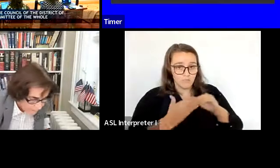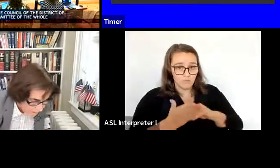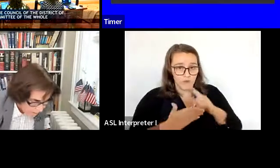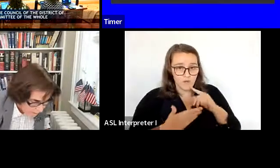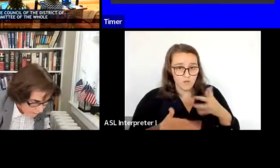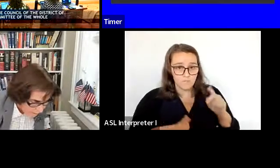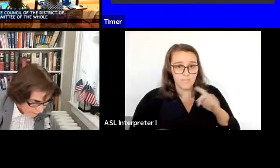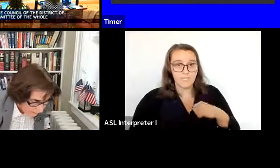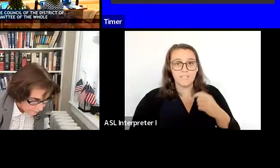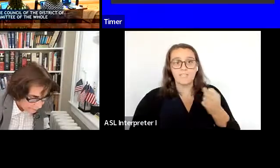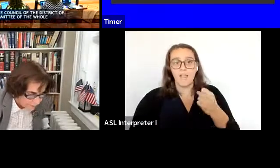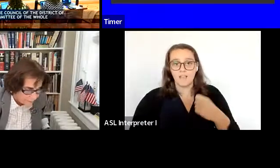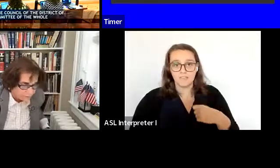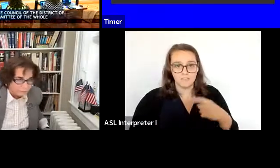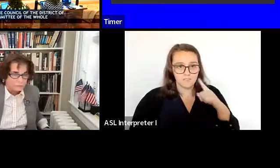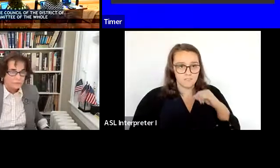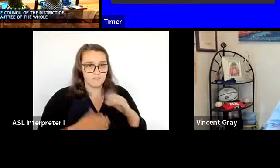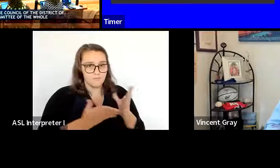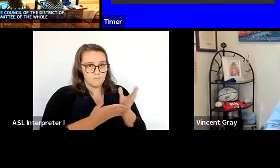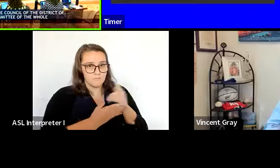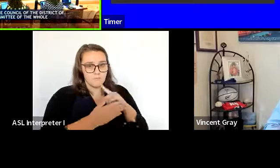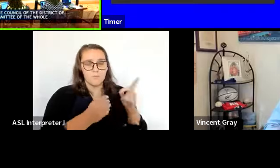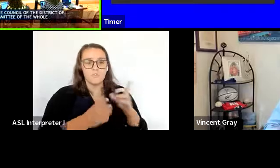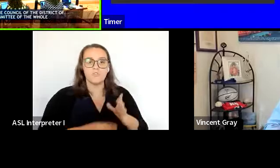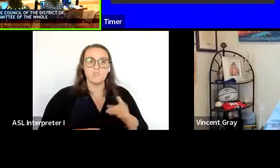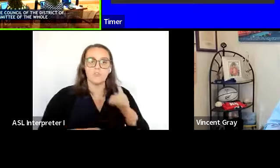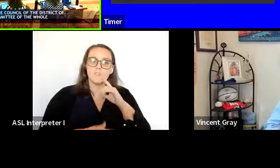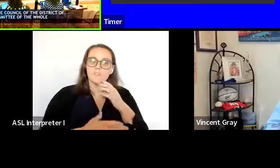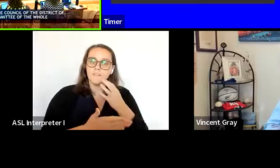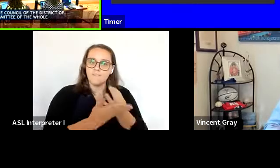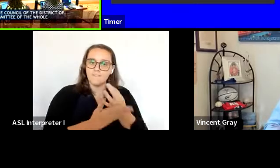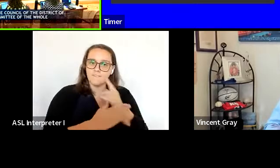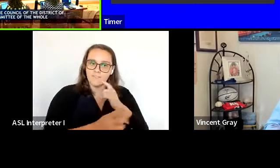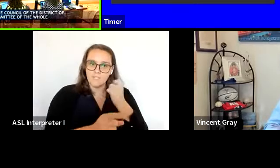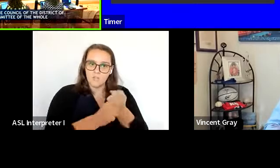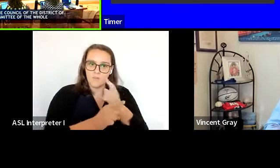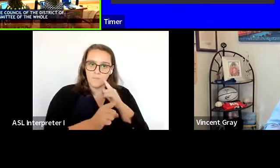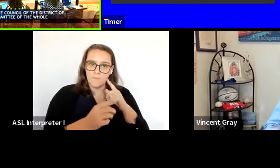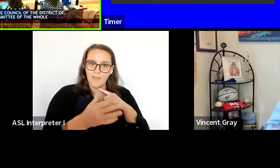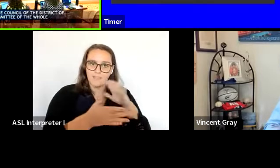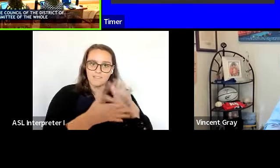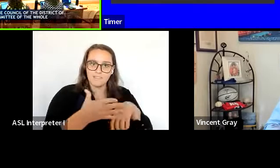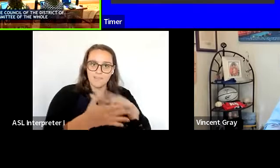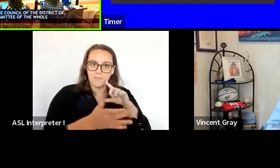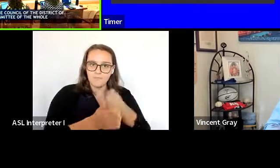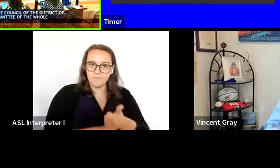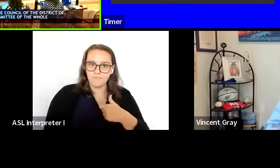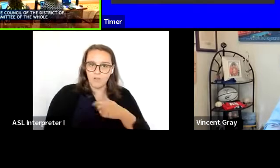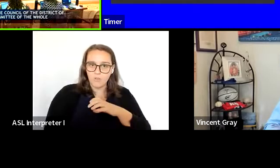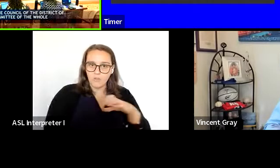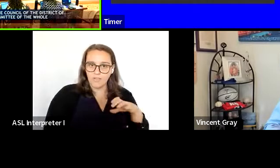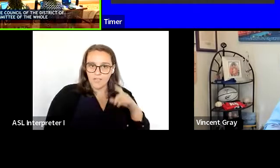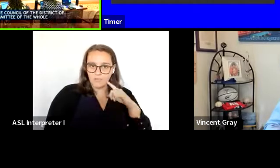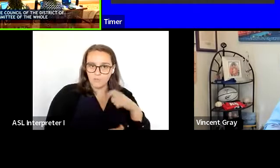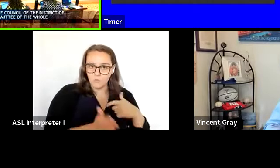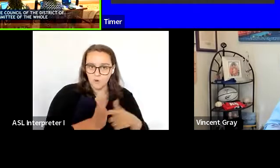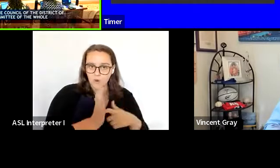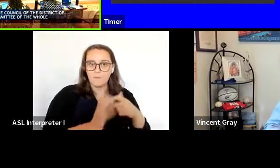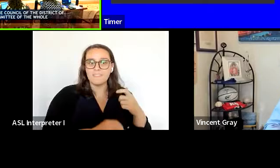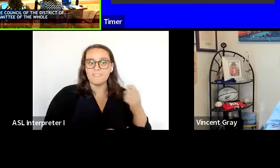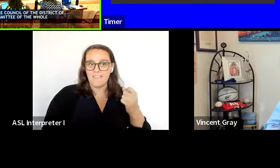is. Madam Budget Director, does the measure's fiscal impact statement comply with council requirements? It does as